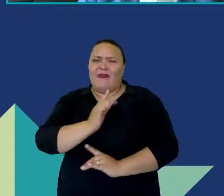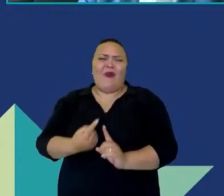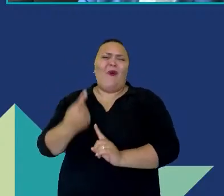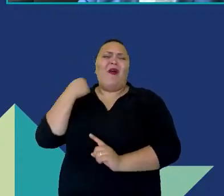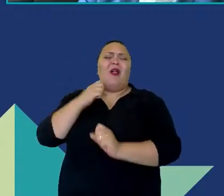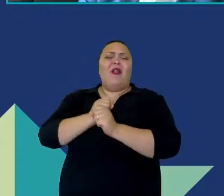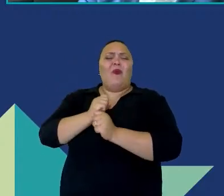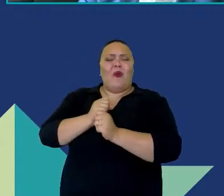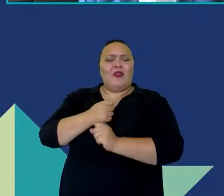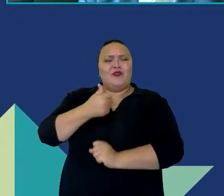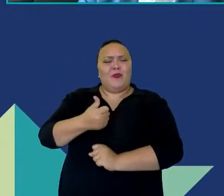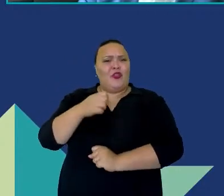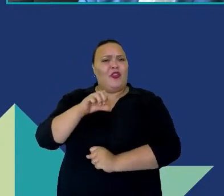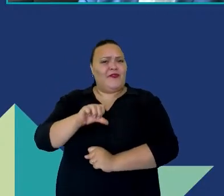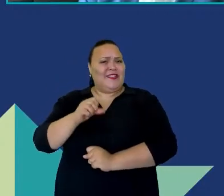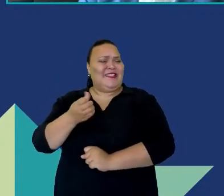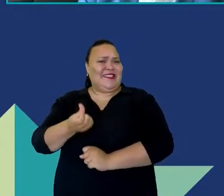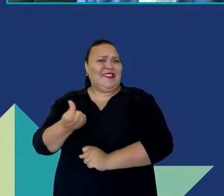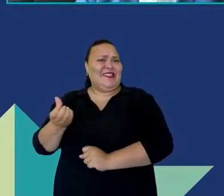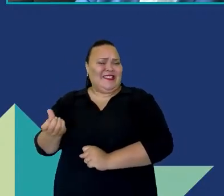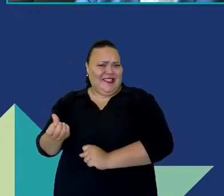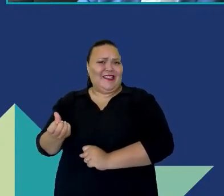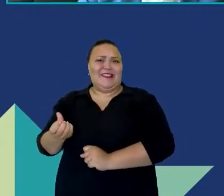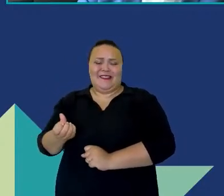quality hydrogeology, it's critical.